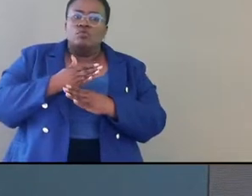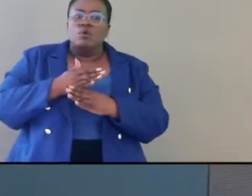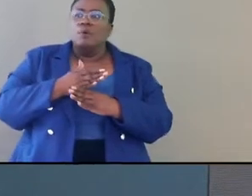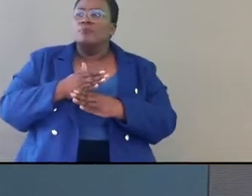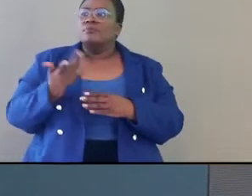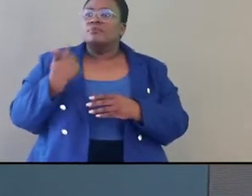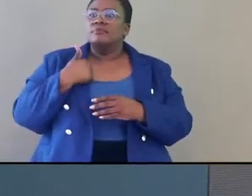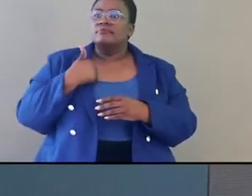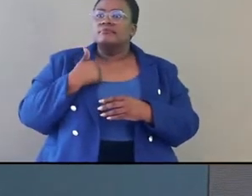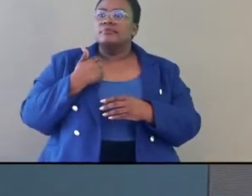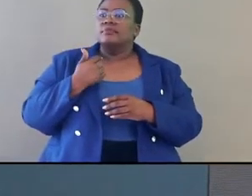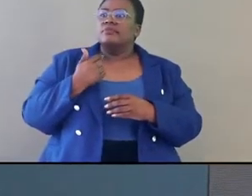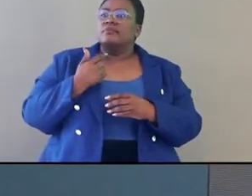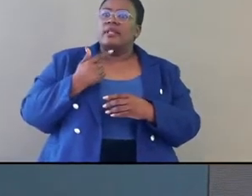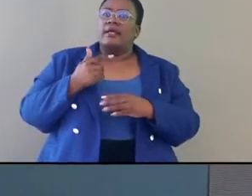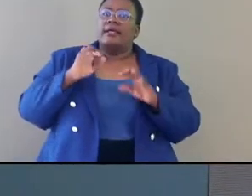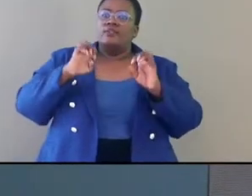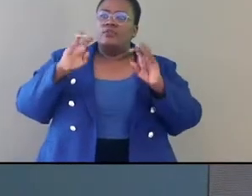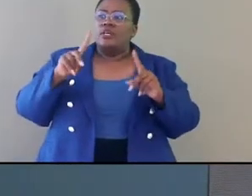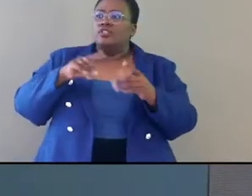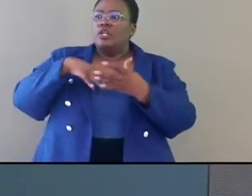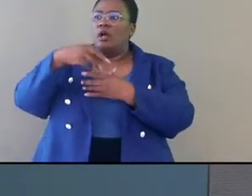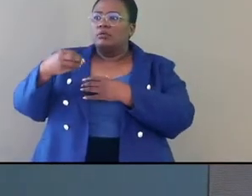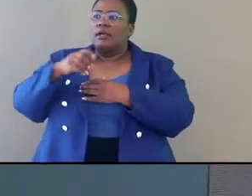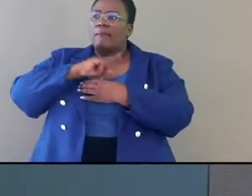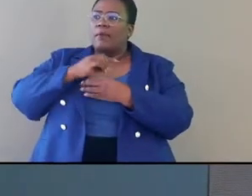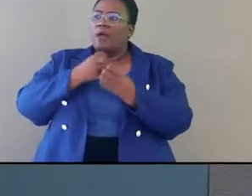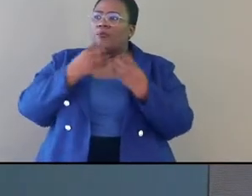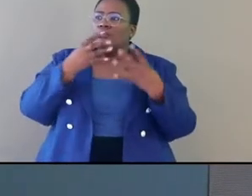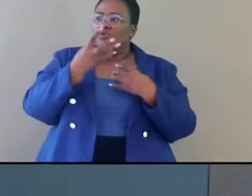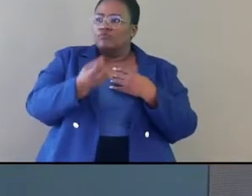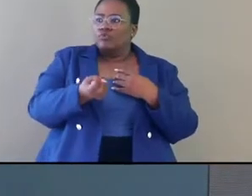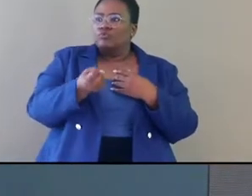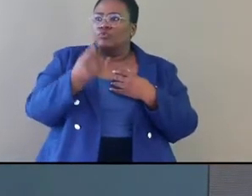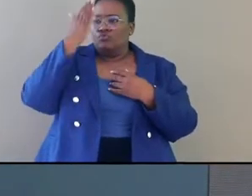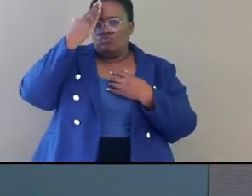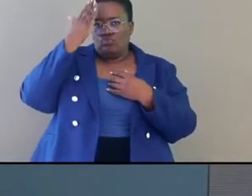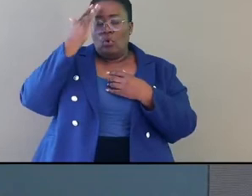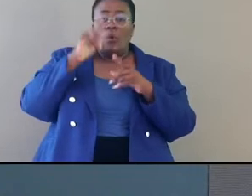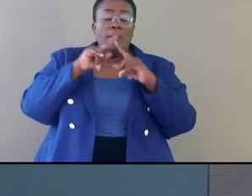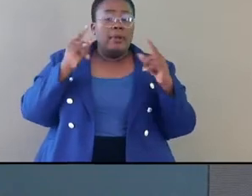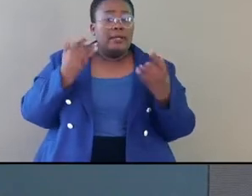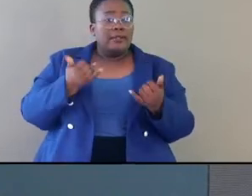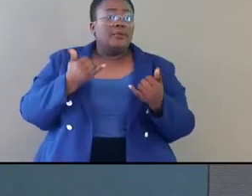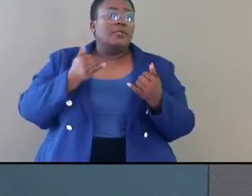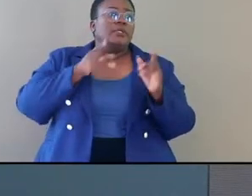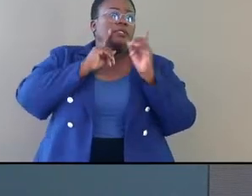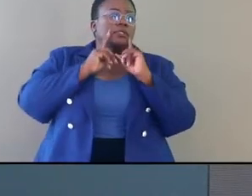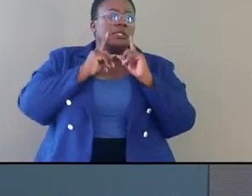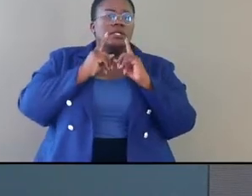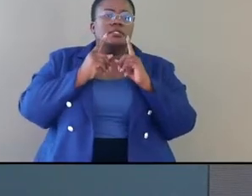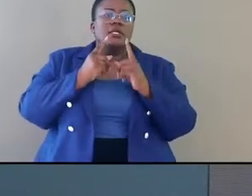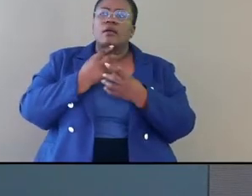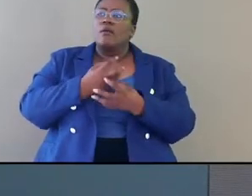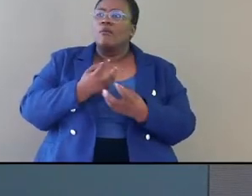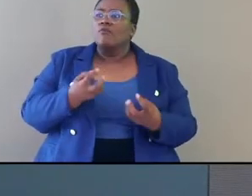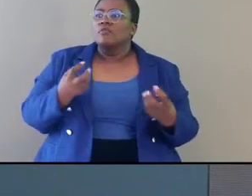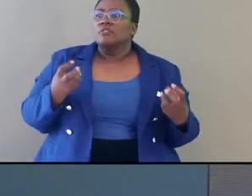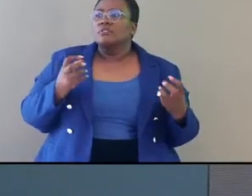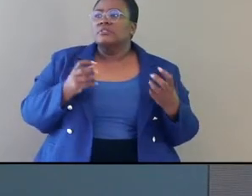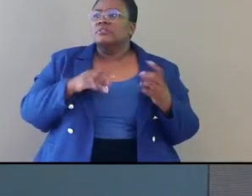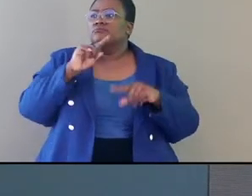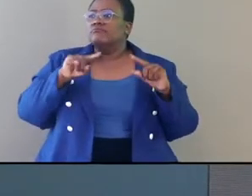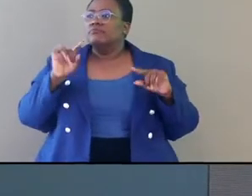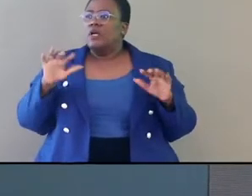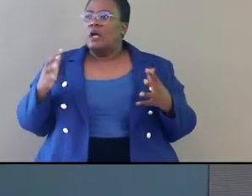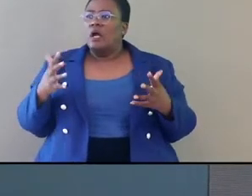I won't go through the education outcomes because I think most of you are familiar with them but also since we're talking about how poverty is multidimensional but to look at